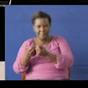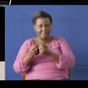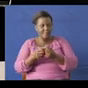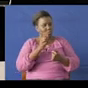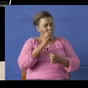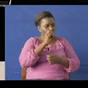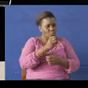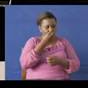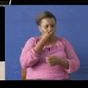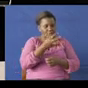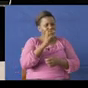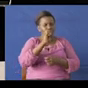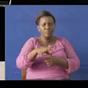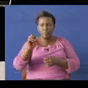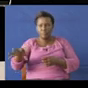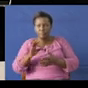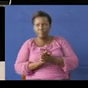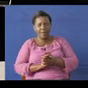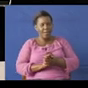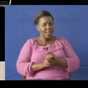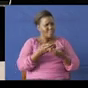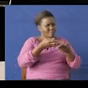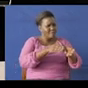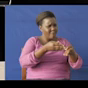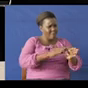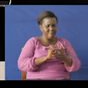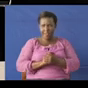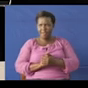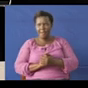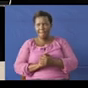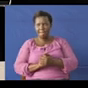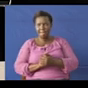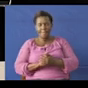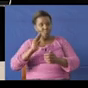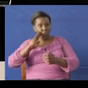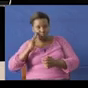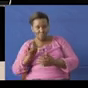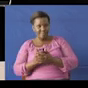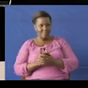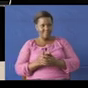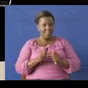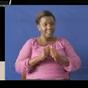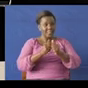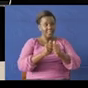ecosystem, complex, littering, mortality, imperative, and sustainable